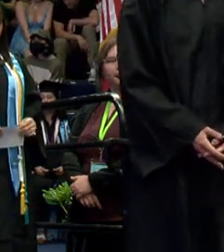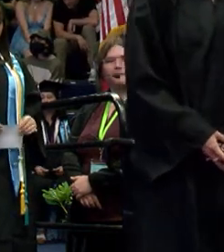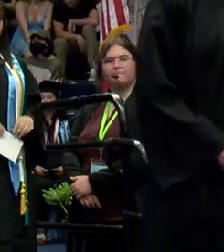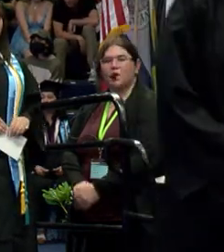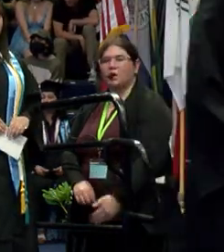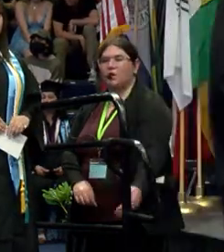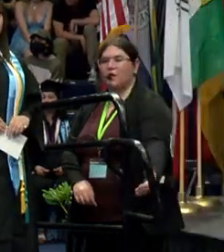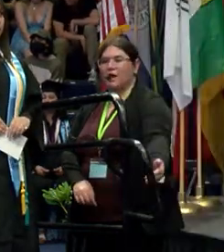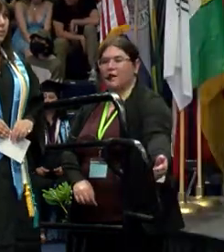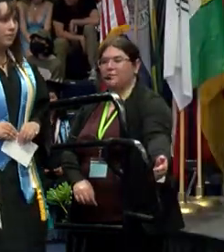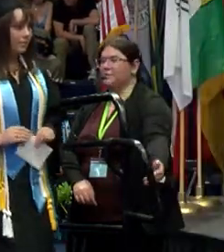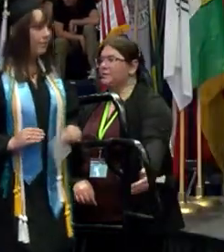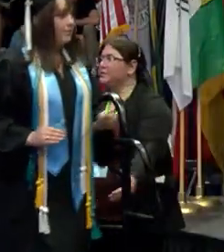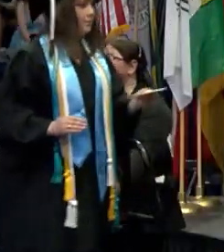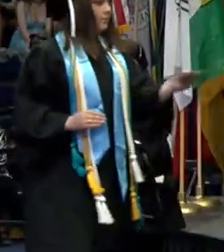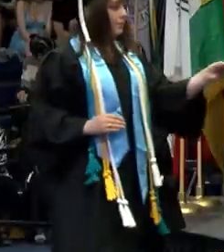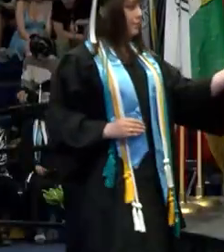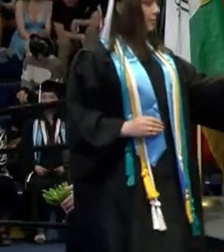Colette Royal.